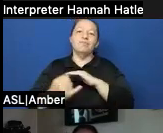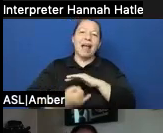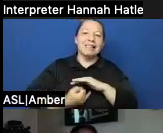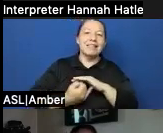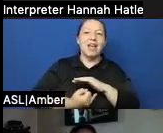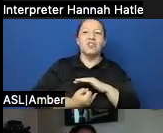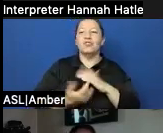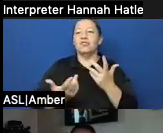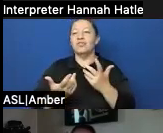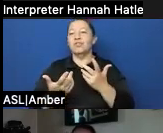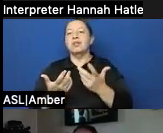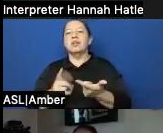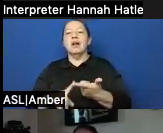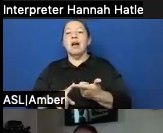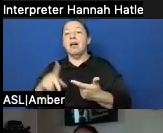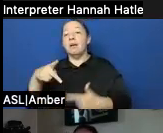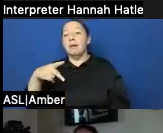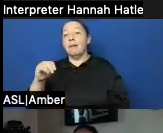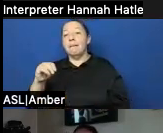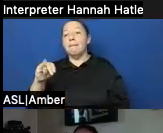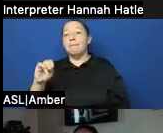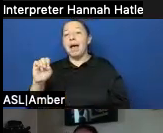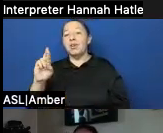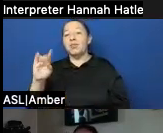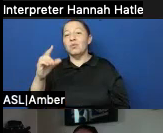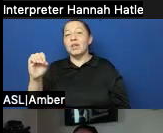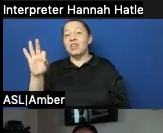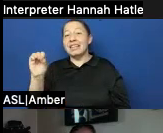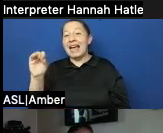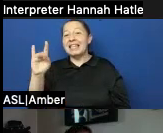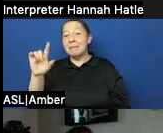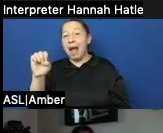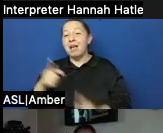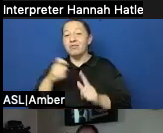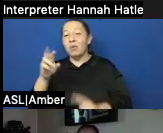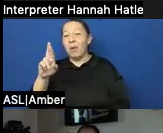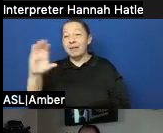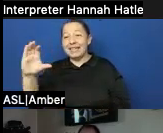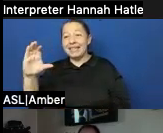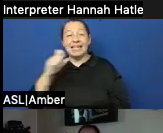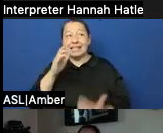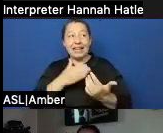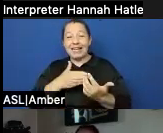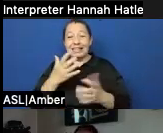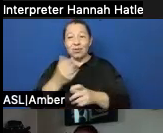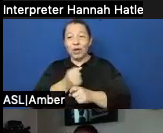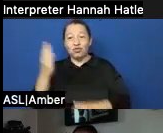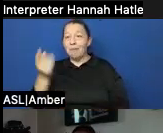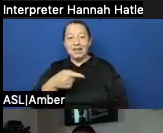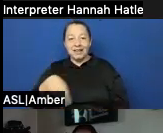lot, Pine Ridge is 90 miles from Rapid. It's not easy to get a job. Traffickers they understand every vulnerability,